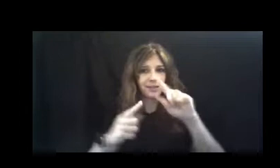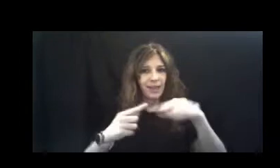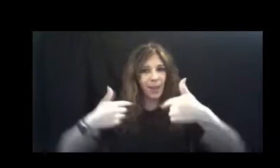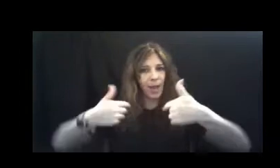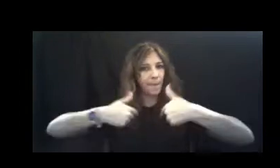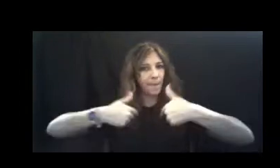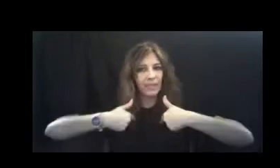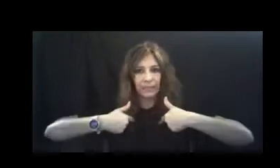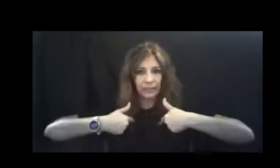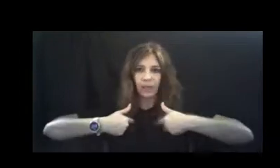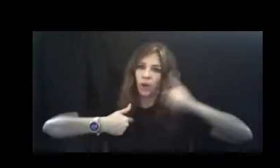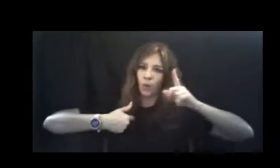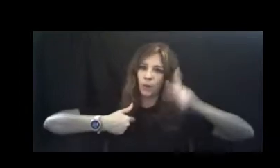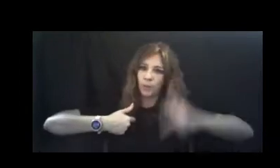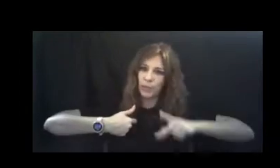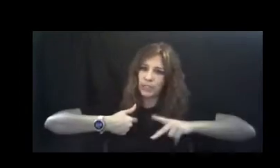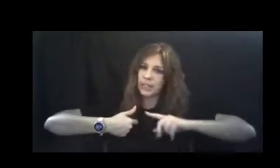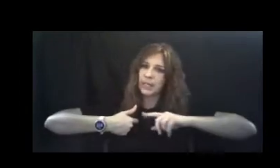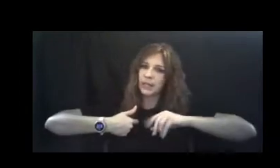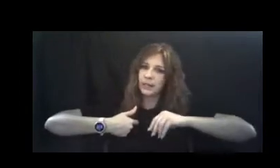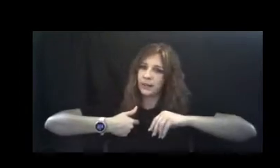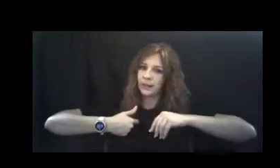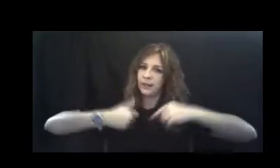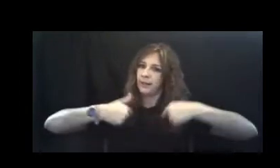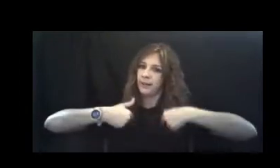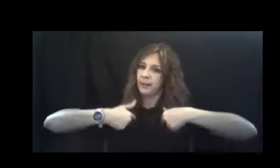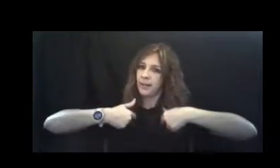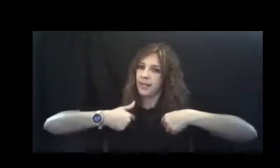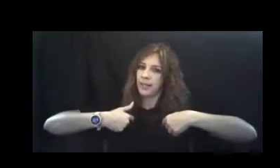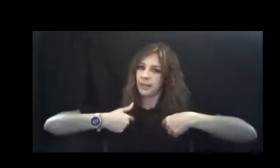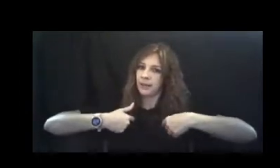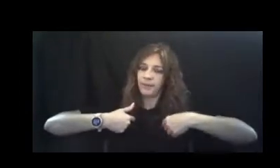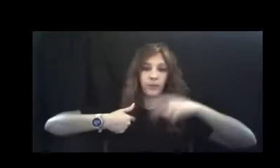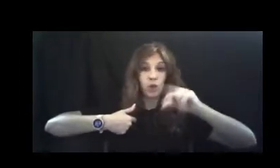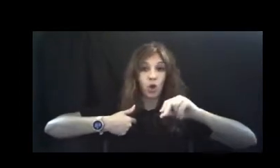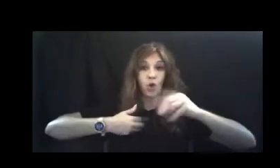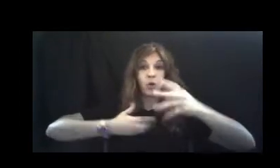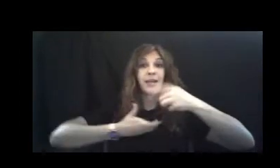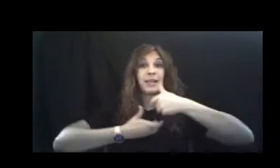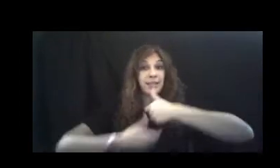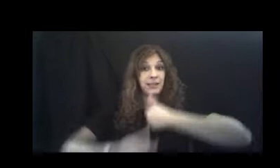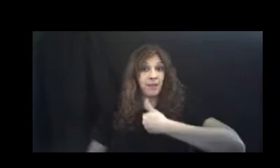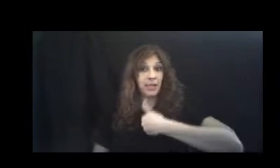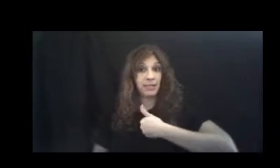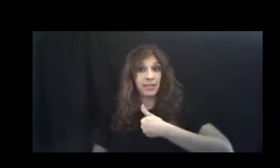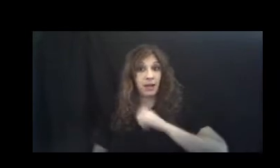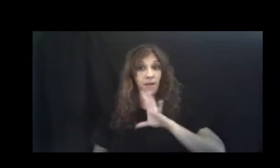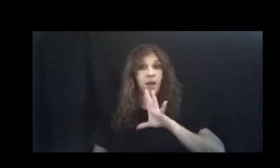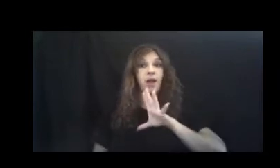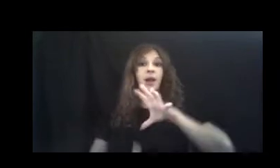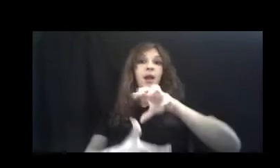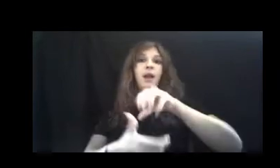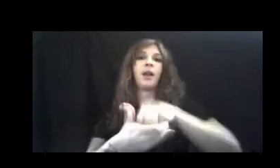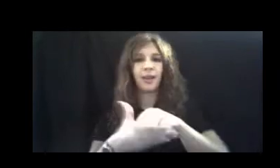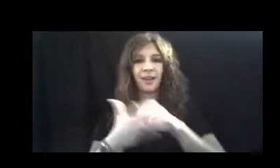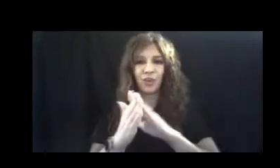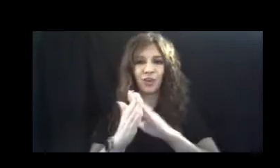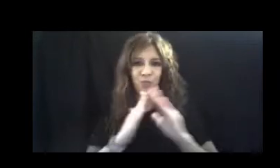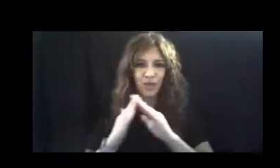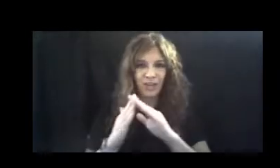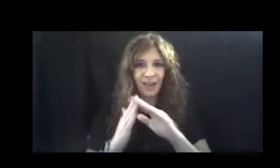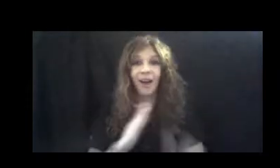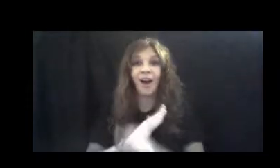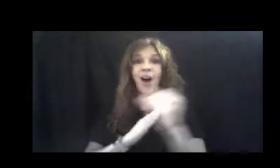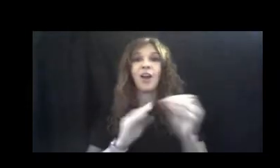being the one person to talk about the store owner. It's myself with the community, with other organizers, speaking with